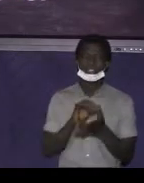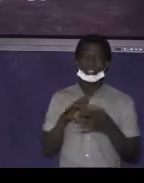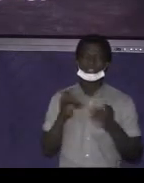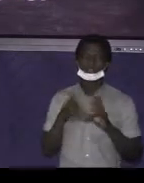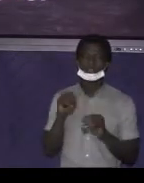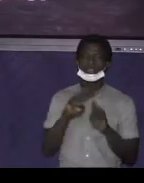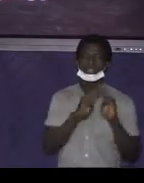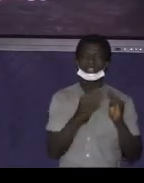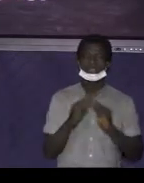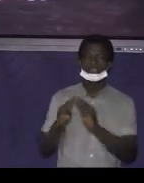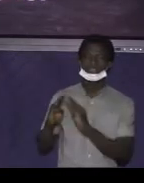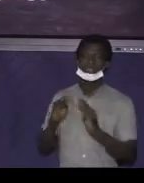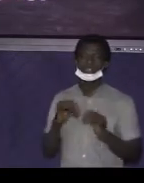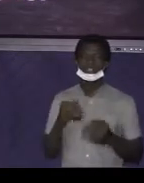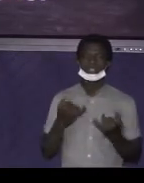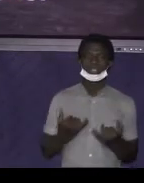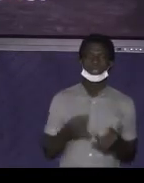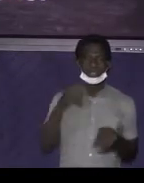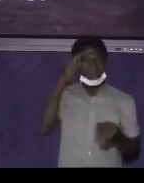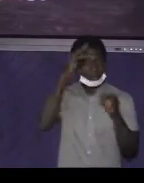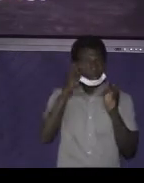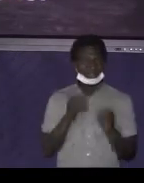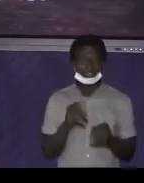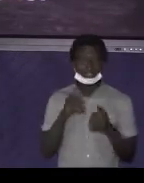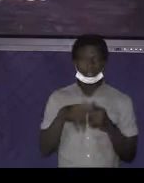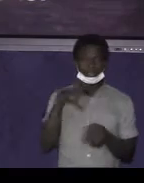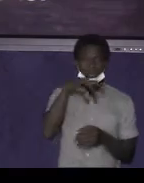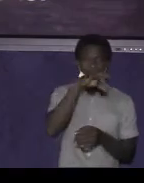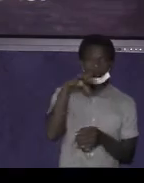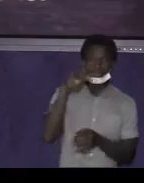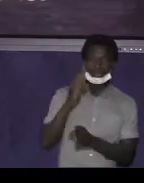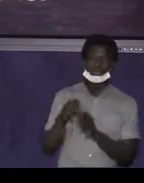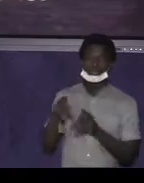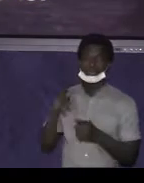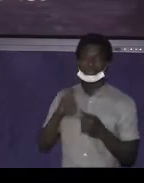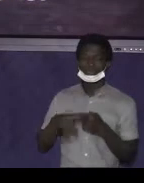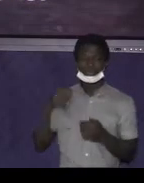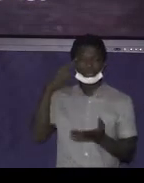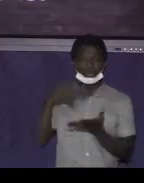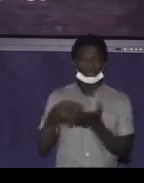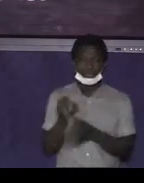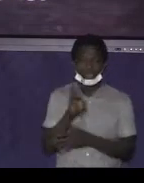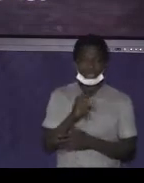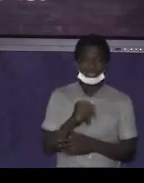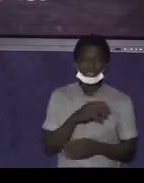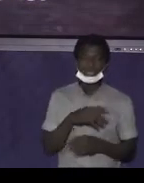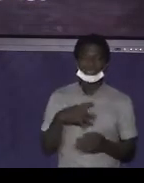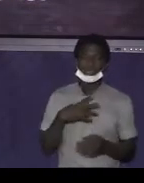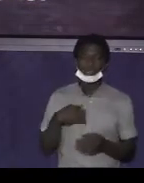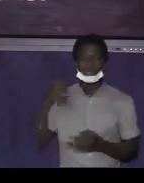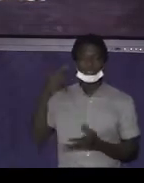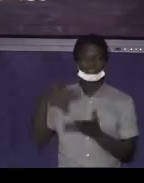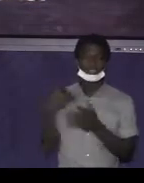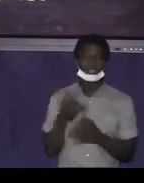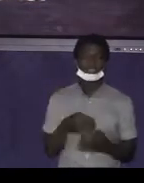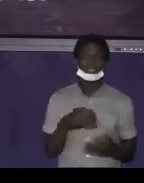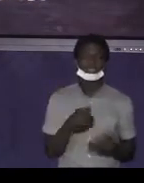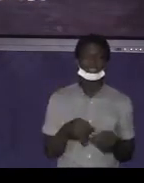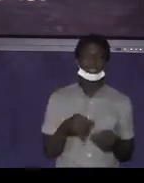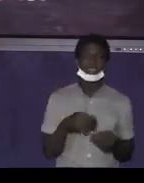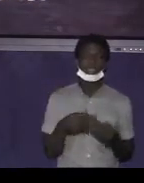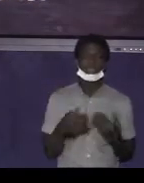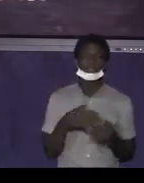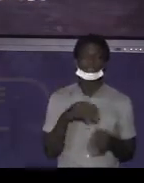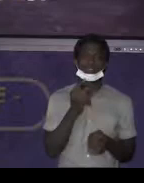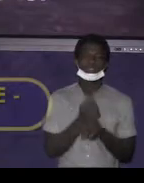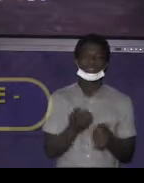story, the villagers now decided to pick some people to represent them, to represent their affair, just like as we now